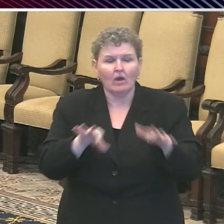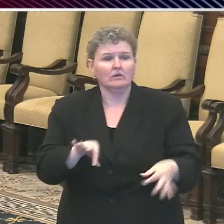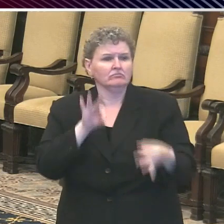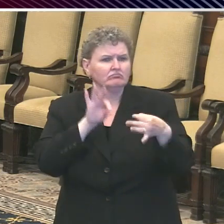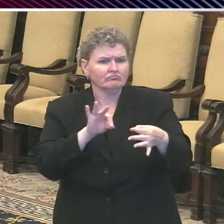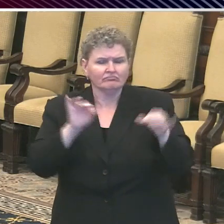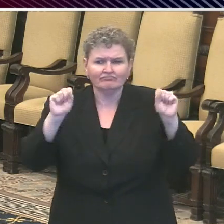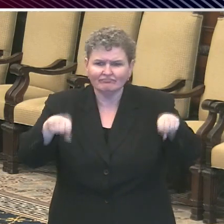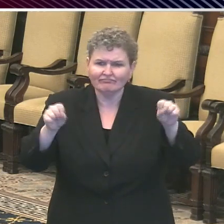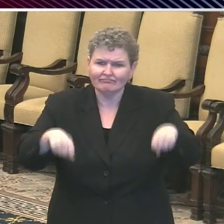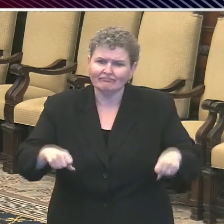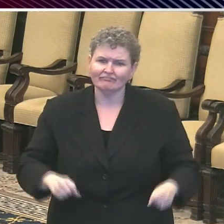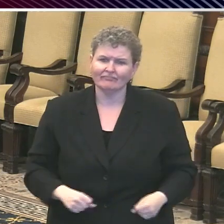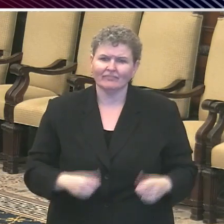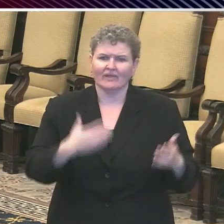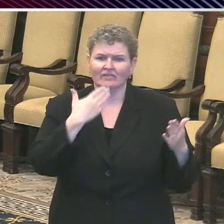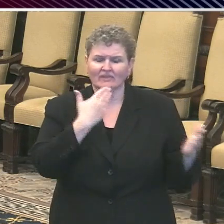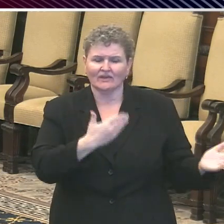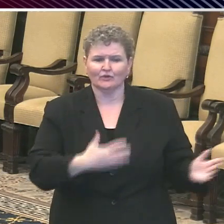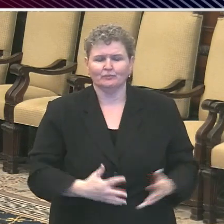Okay, thank you. Those are my questions.